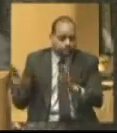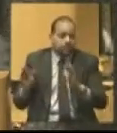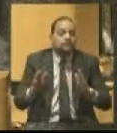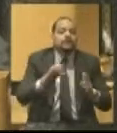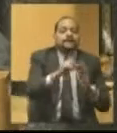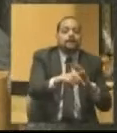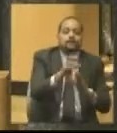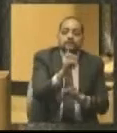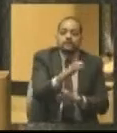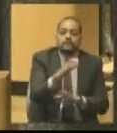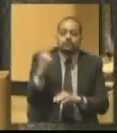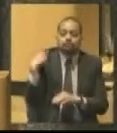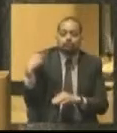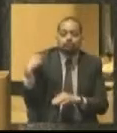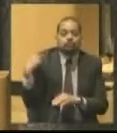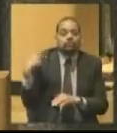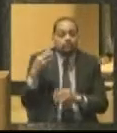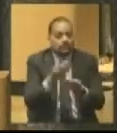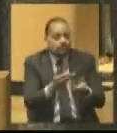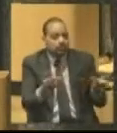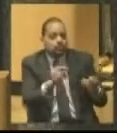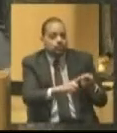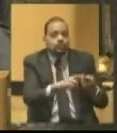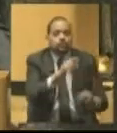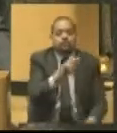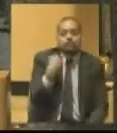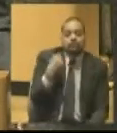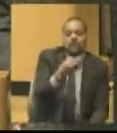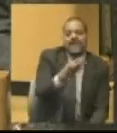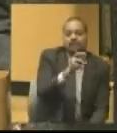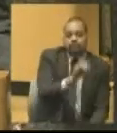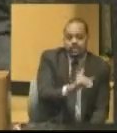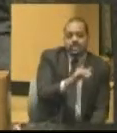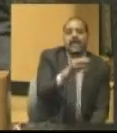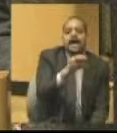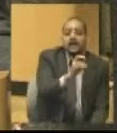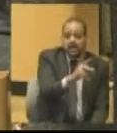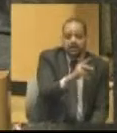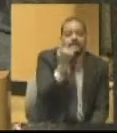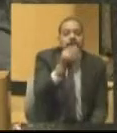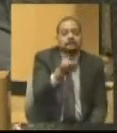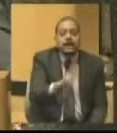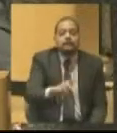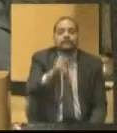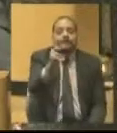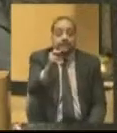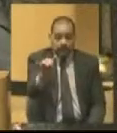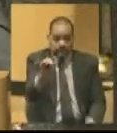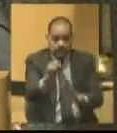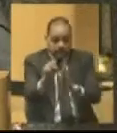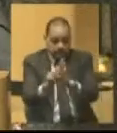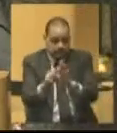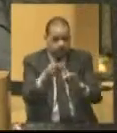War Department ordered General Henry Halleck to emancipate any slaves fleeing into the loyal state of Kentucky from the seceded state of